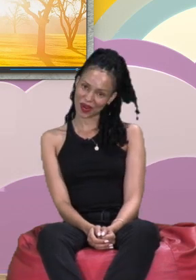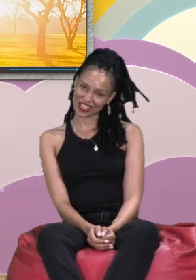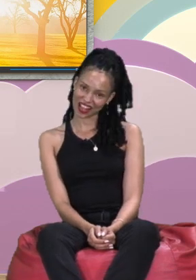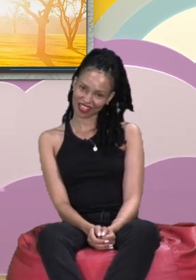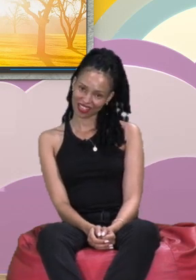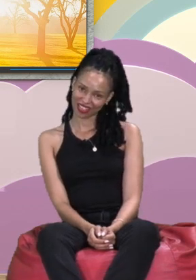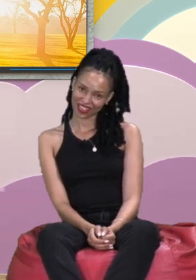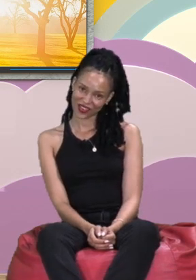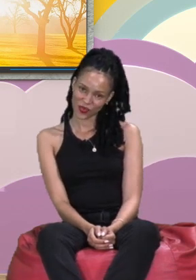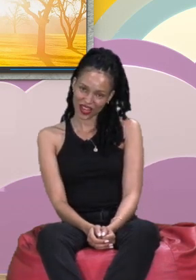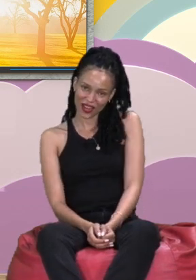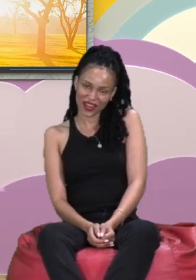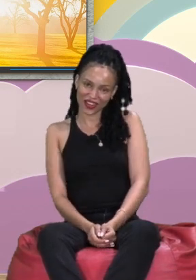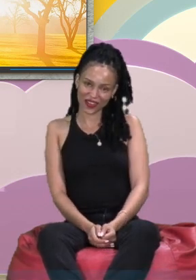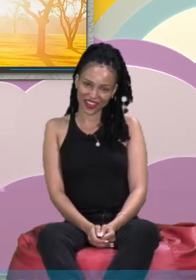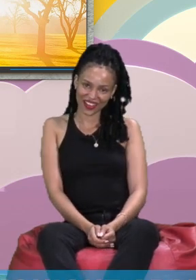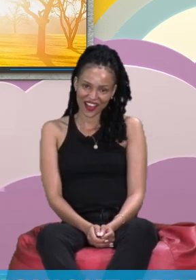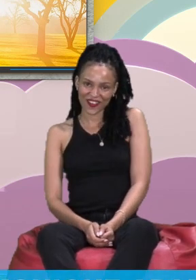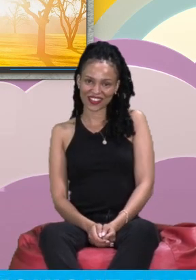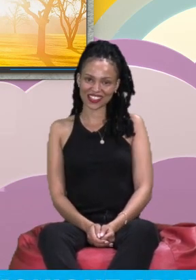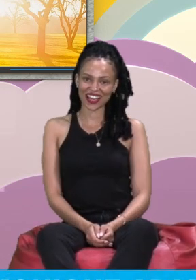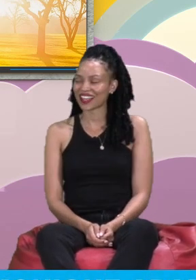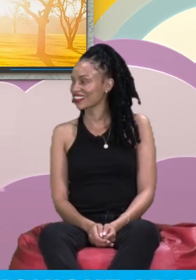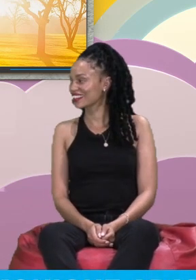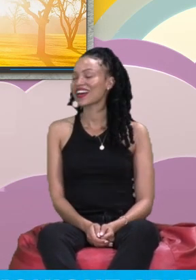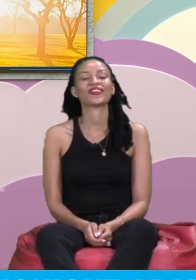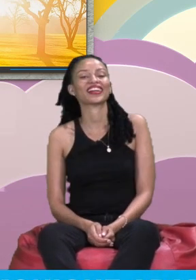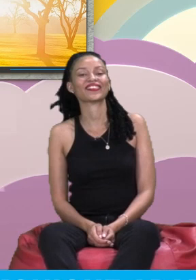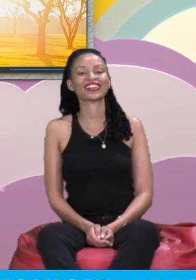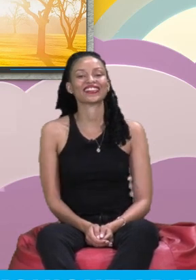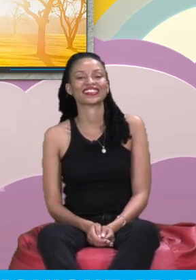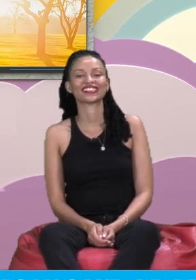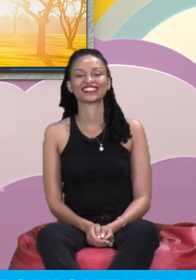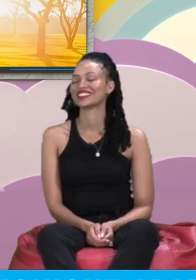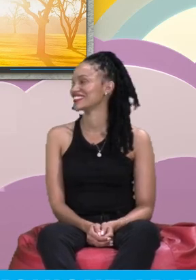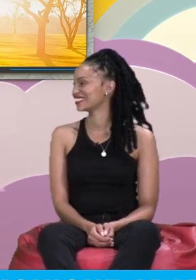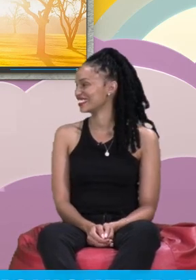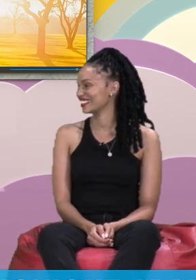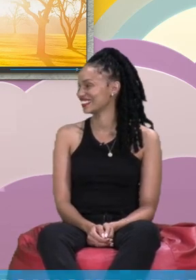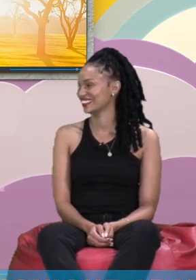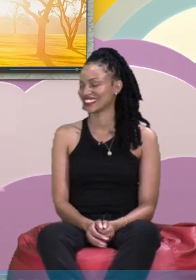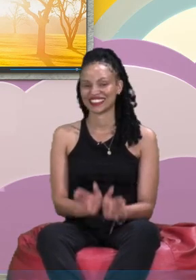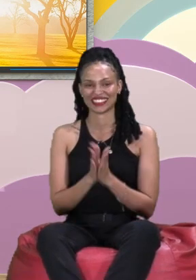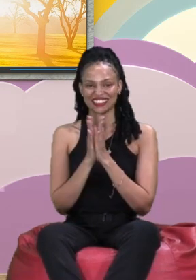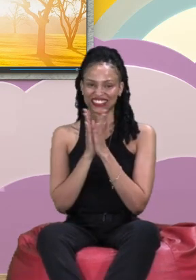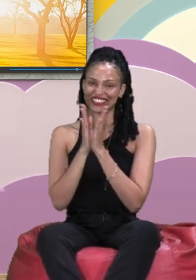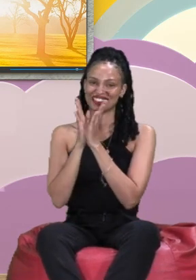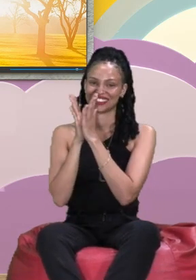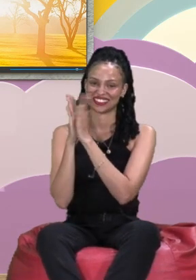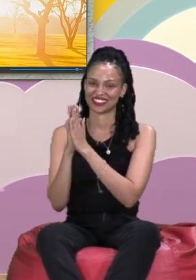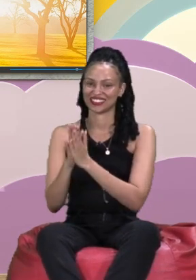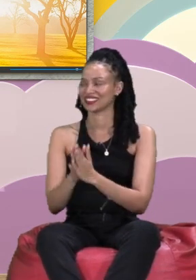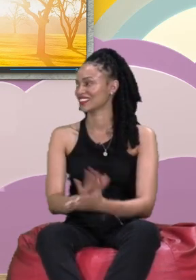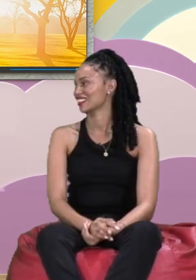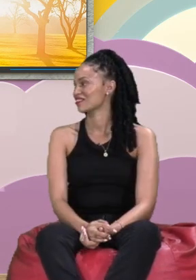So Marisol, what are we doing for today? What are we doing? We have our online lessons kicking off again for the